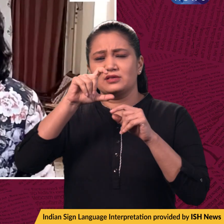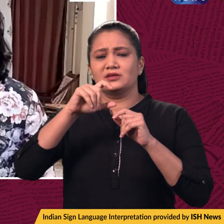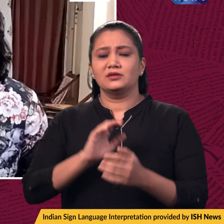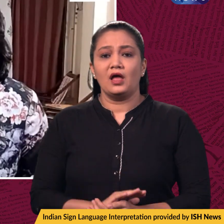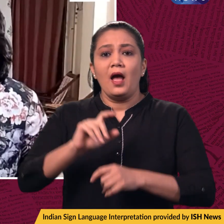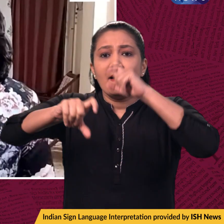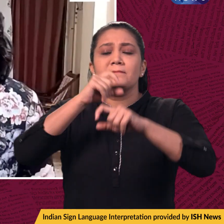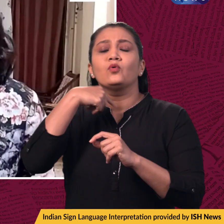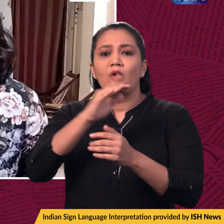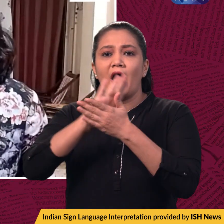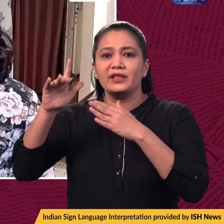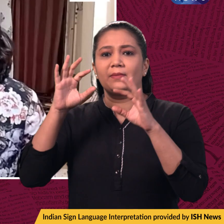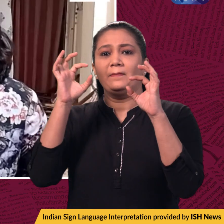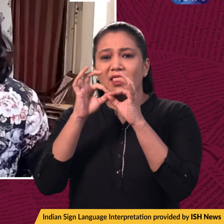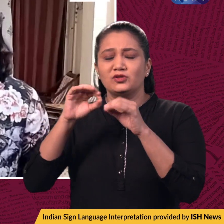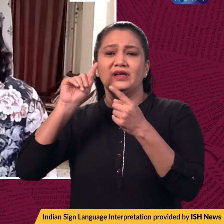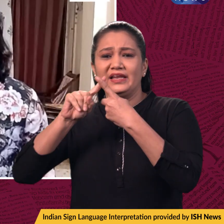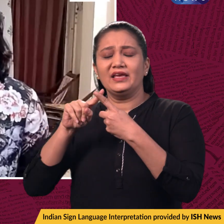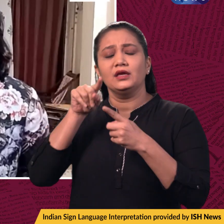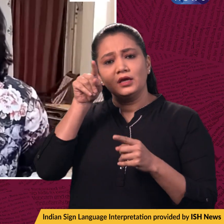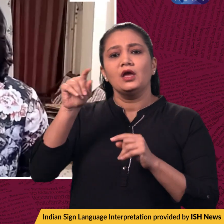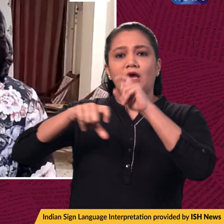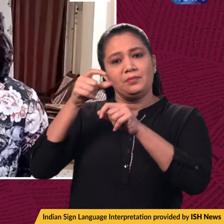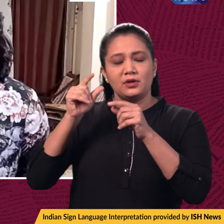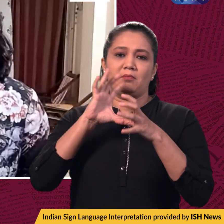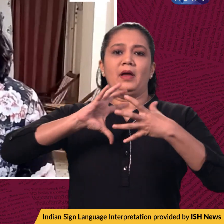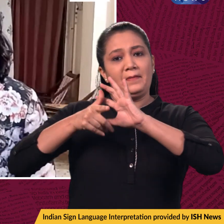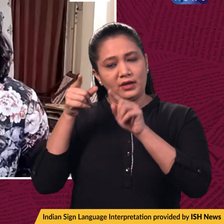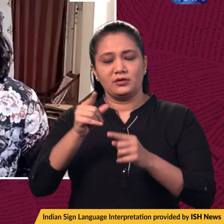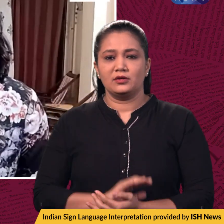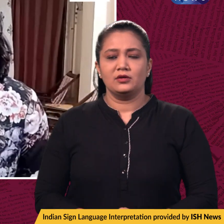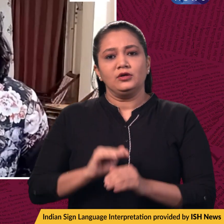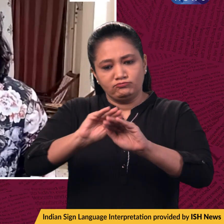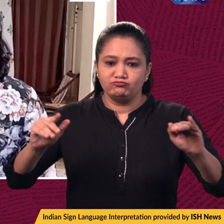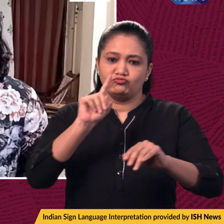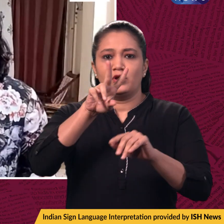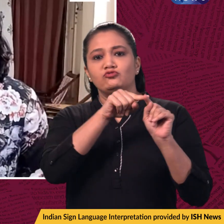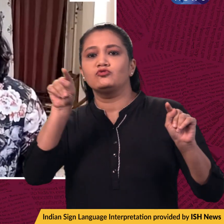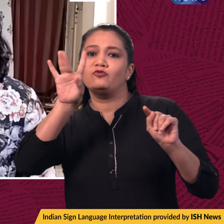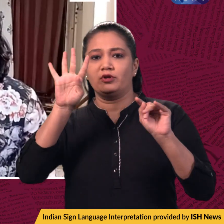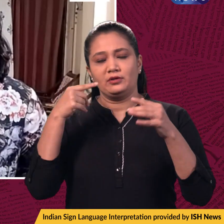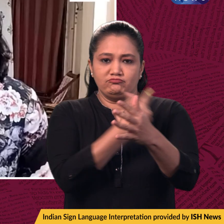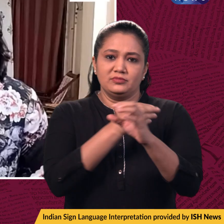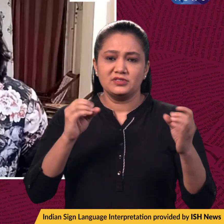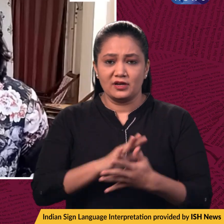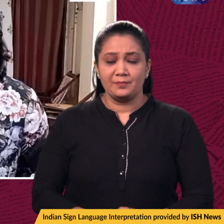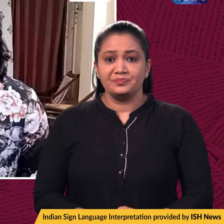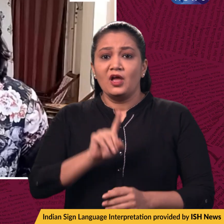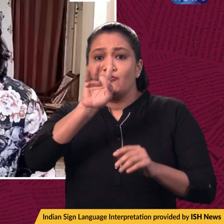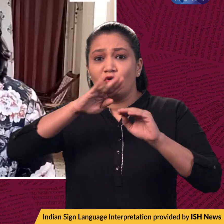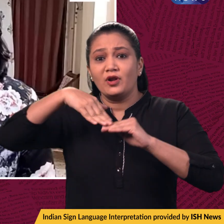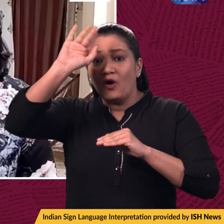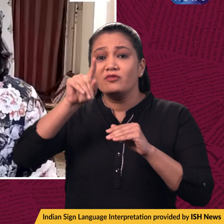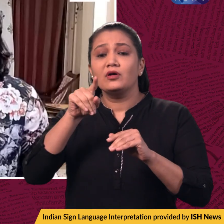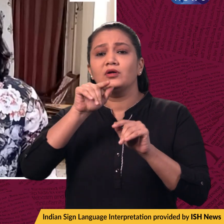manufactured by the Hyderabad-based Biological E, will be administered to the new age group. Now, children above the age of 14